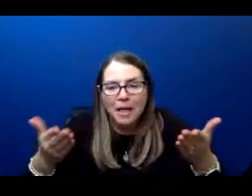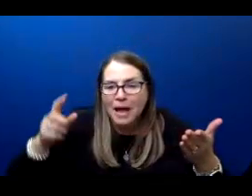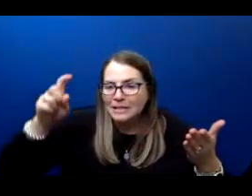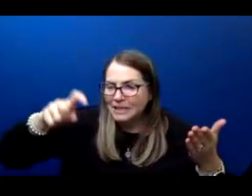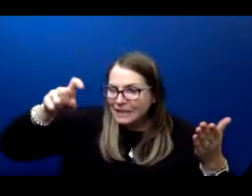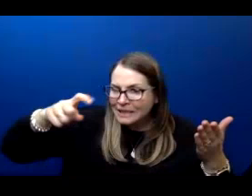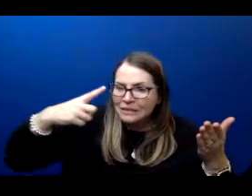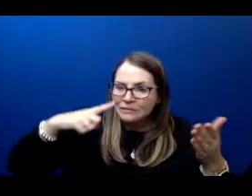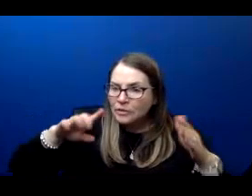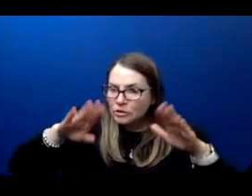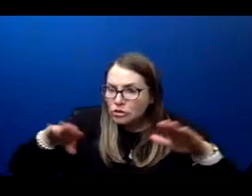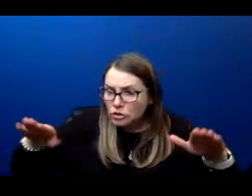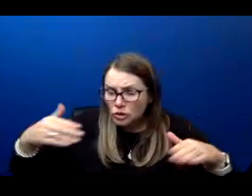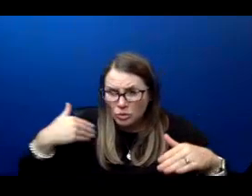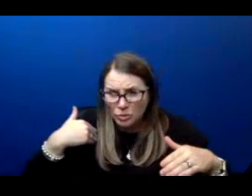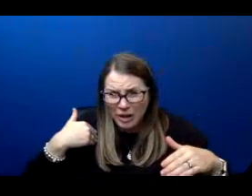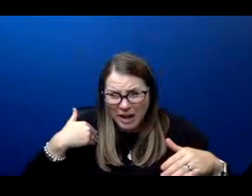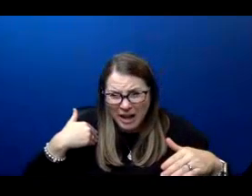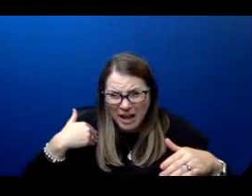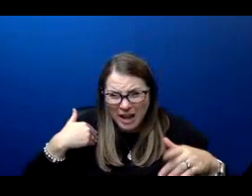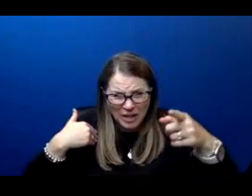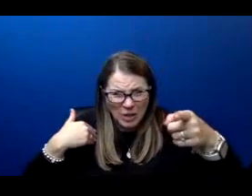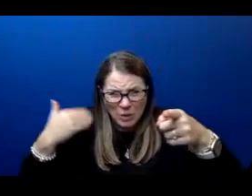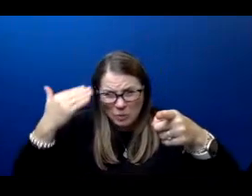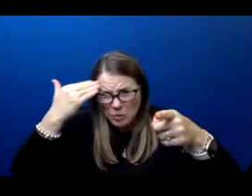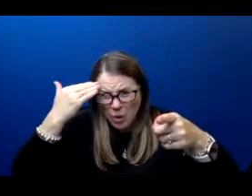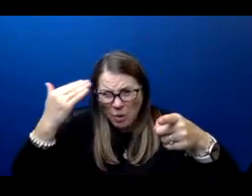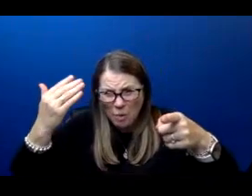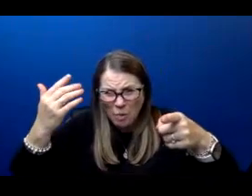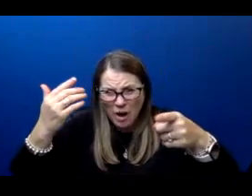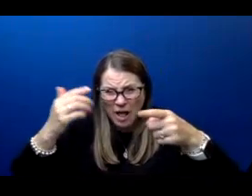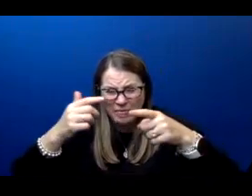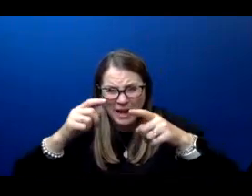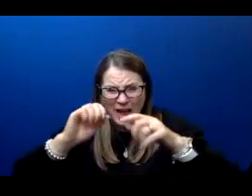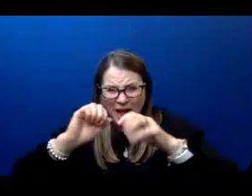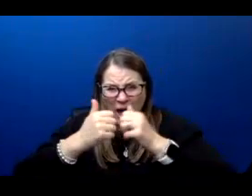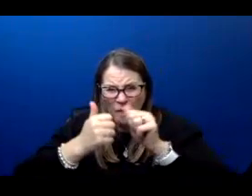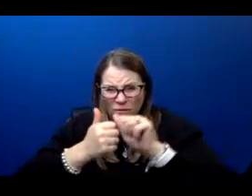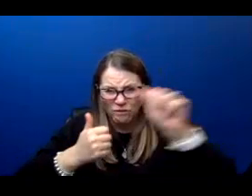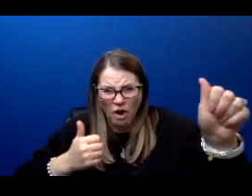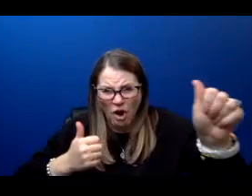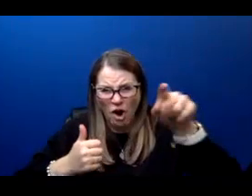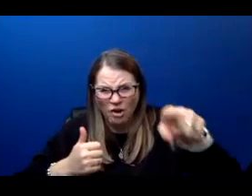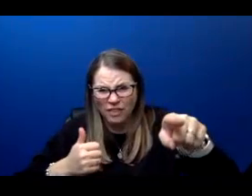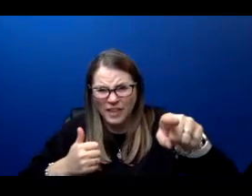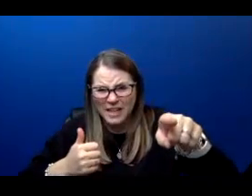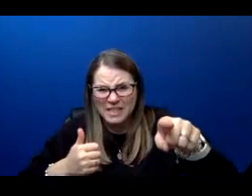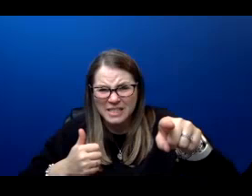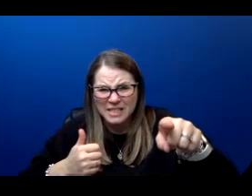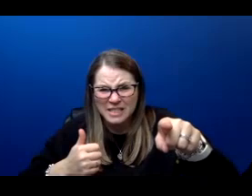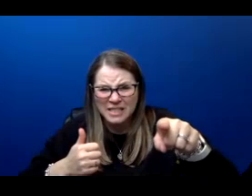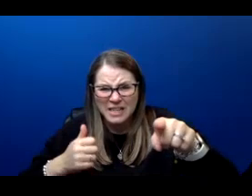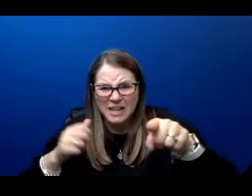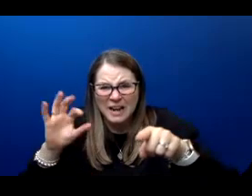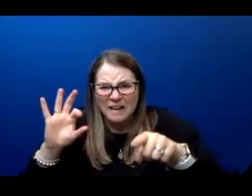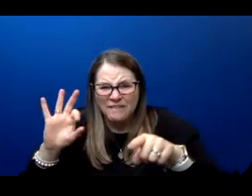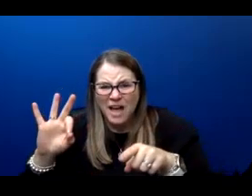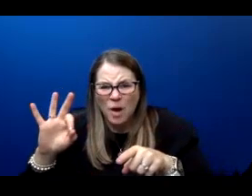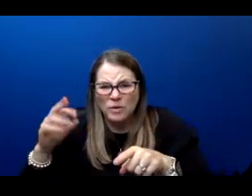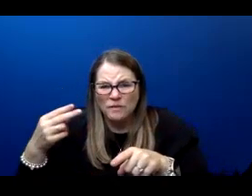you happen to have any idea of how far this might be away and from Fountain of Hope, AME? And